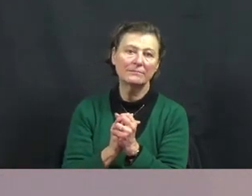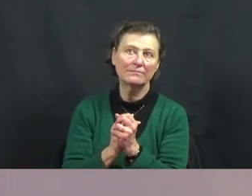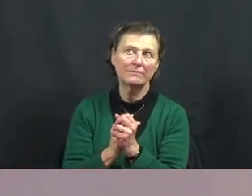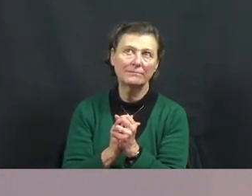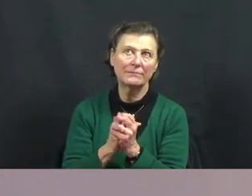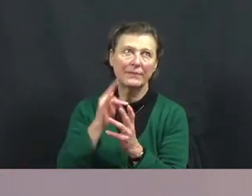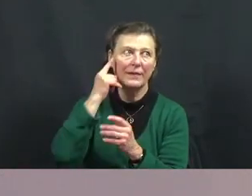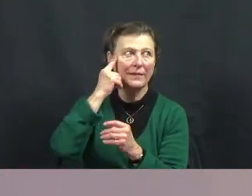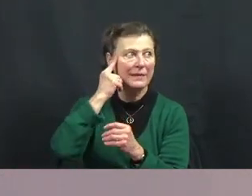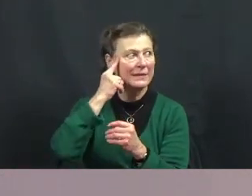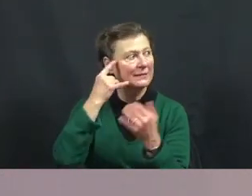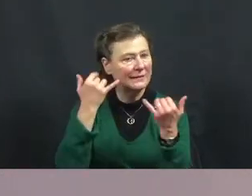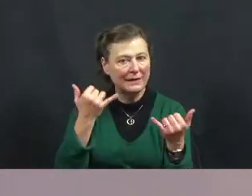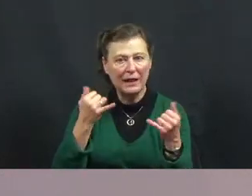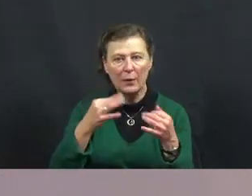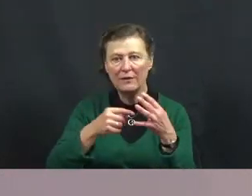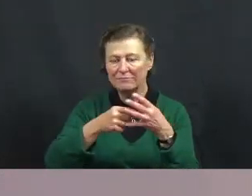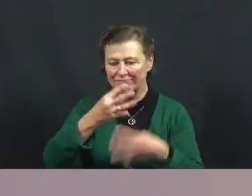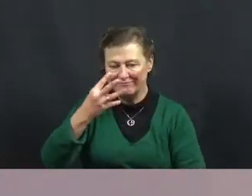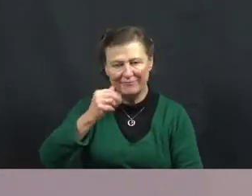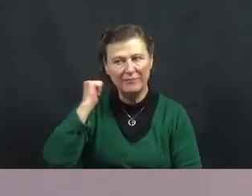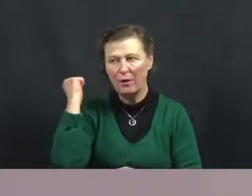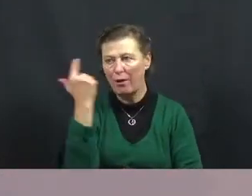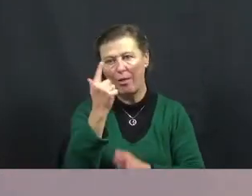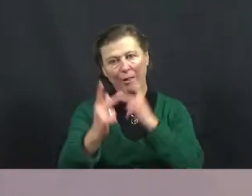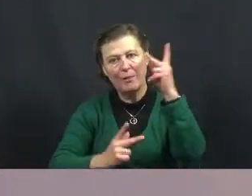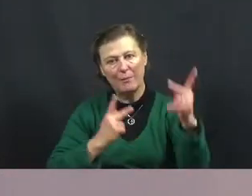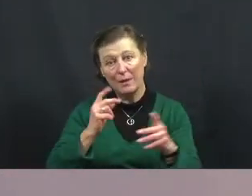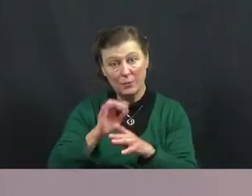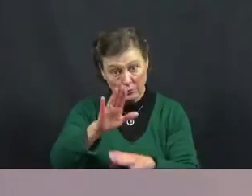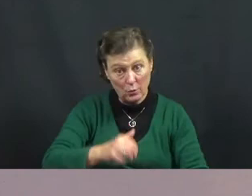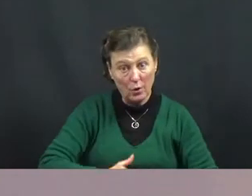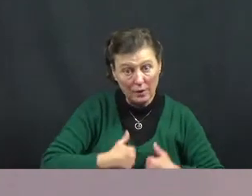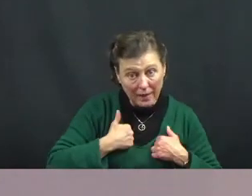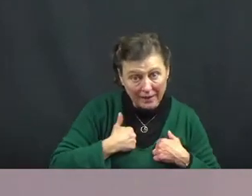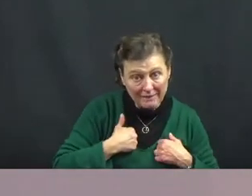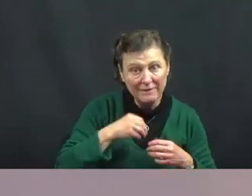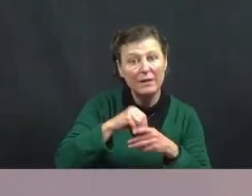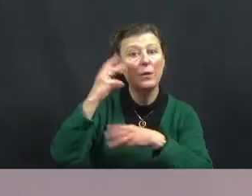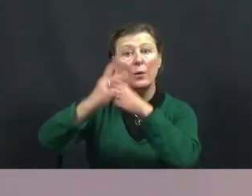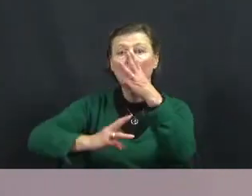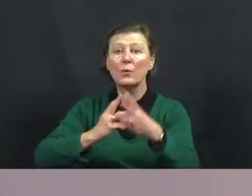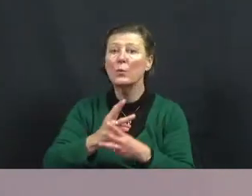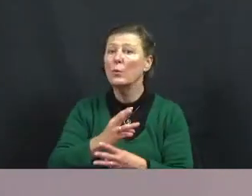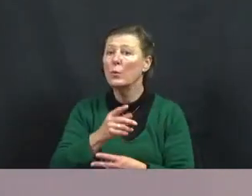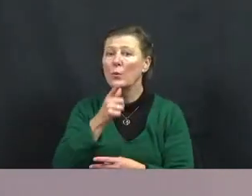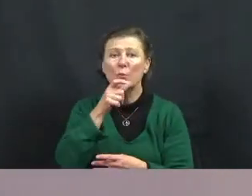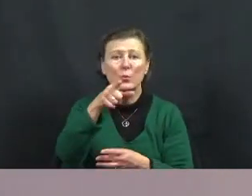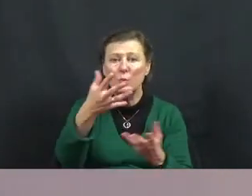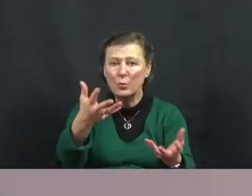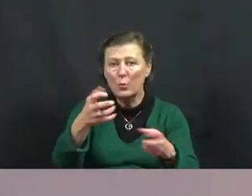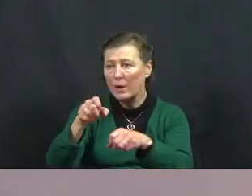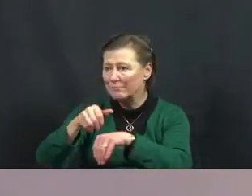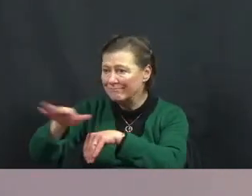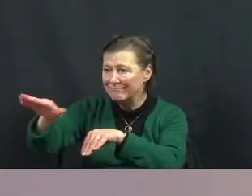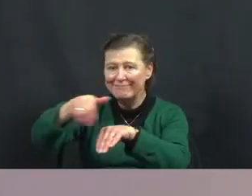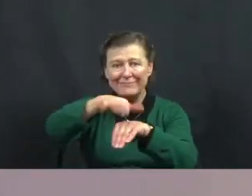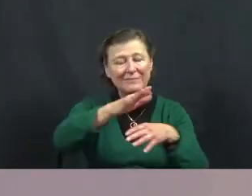Think now of all the people in your life and the world for whom you would like to send compassionate